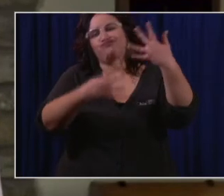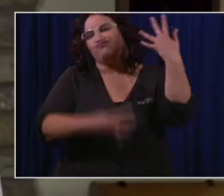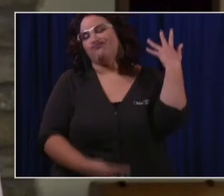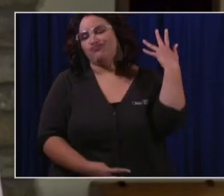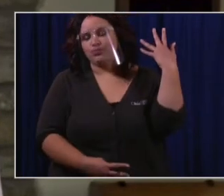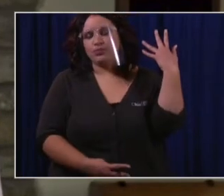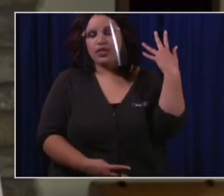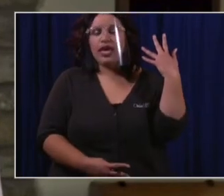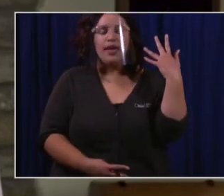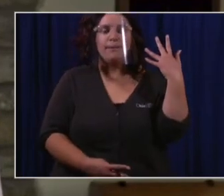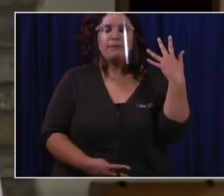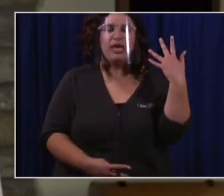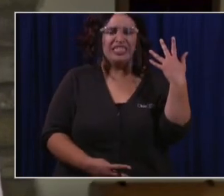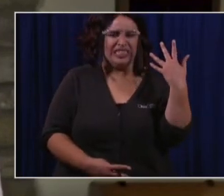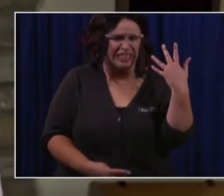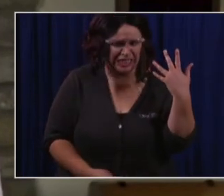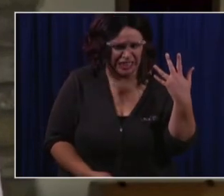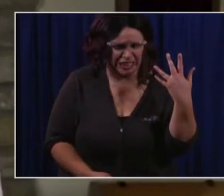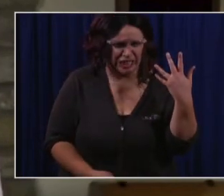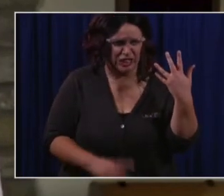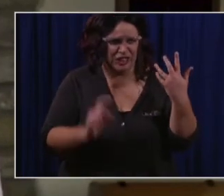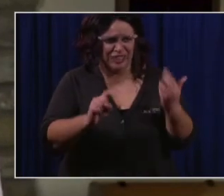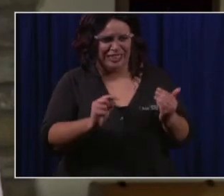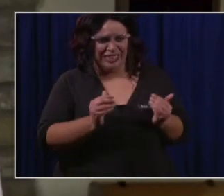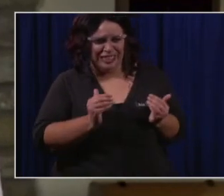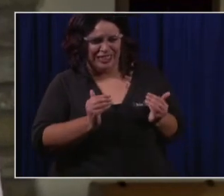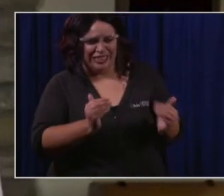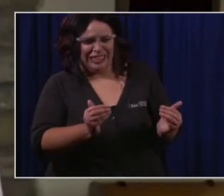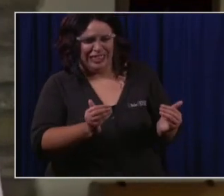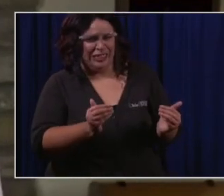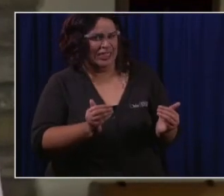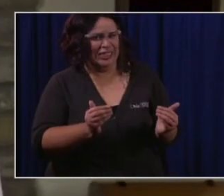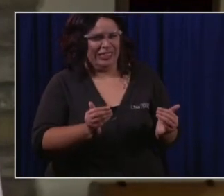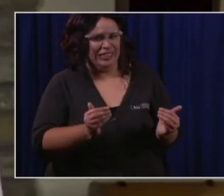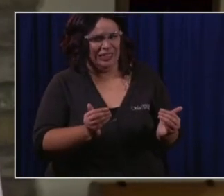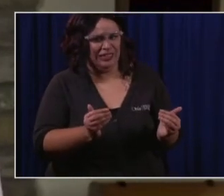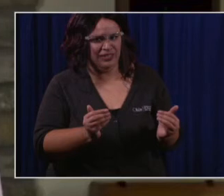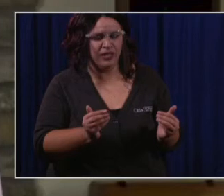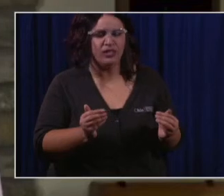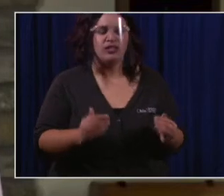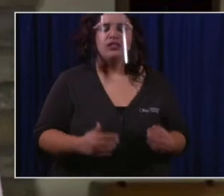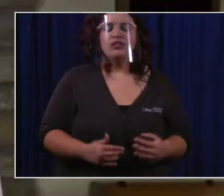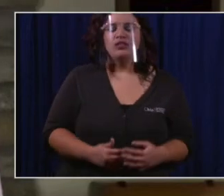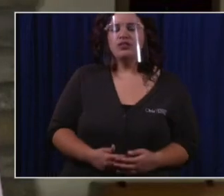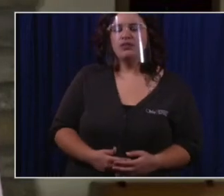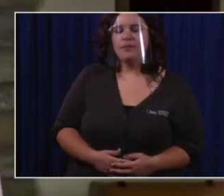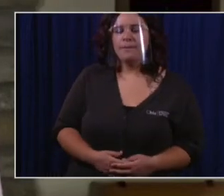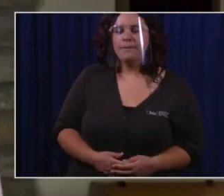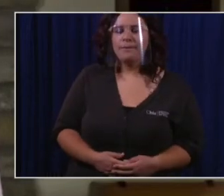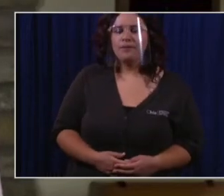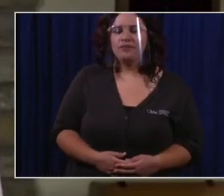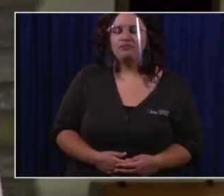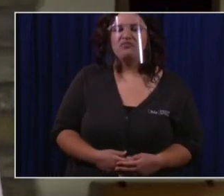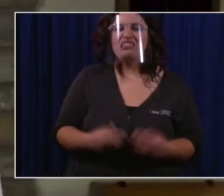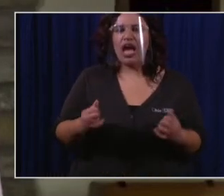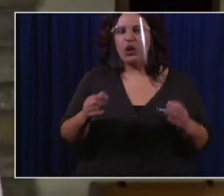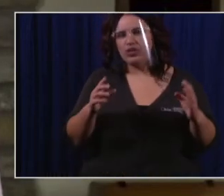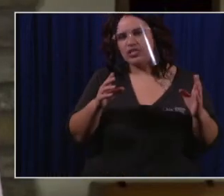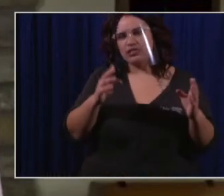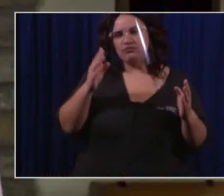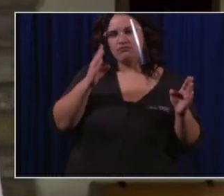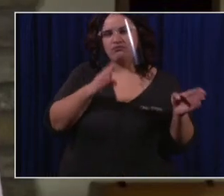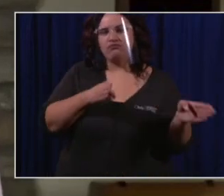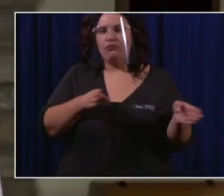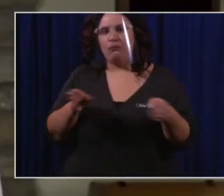and now is the time to rethink whether those should go on. Focusing on political events, would you